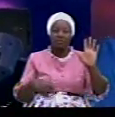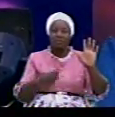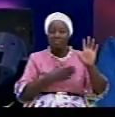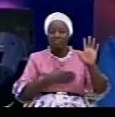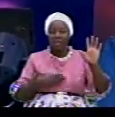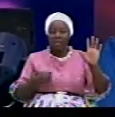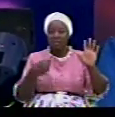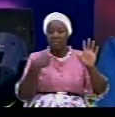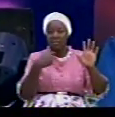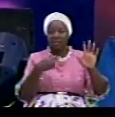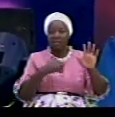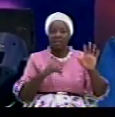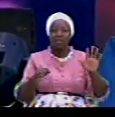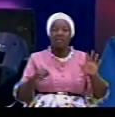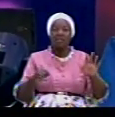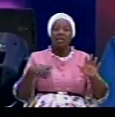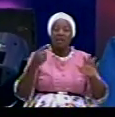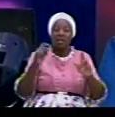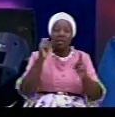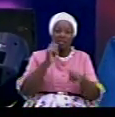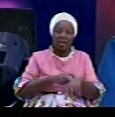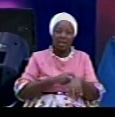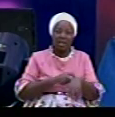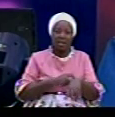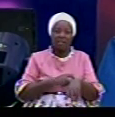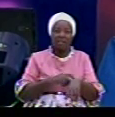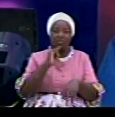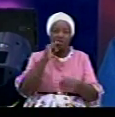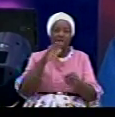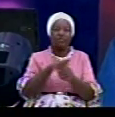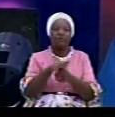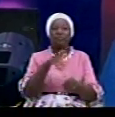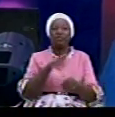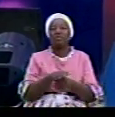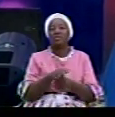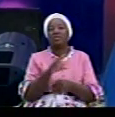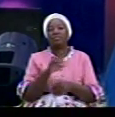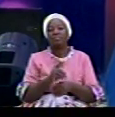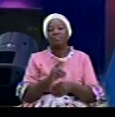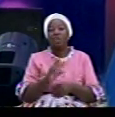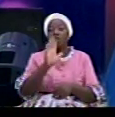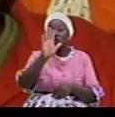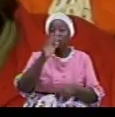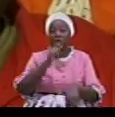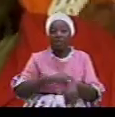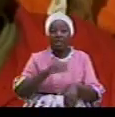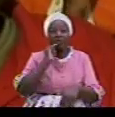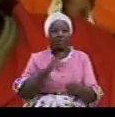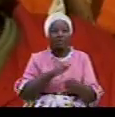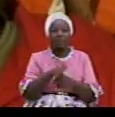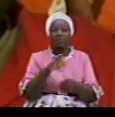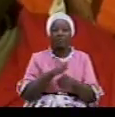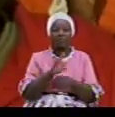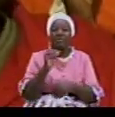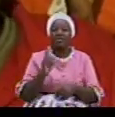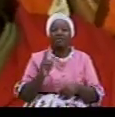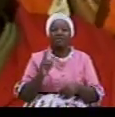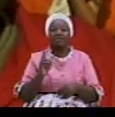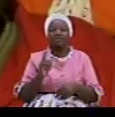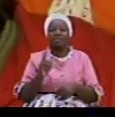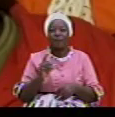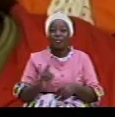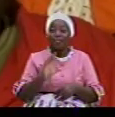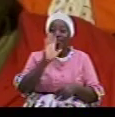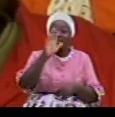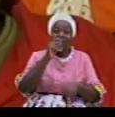saying, the time is fulfilled. Your time is fulfilled. Your